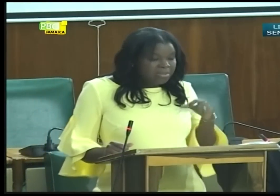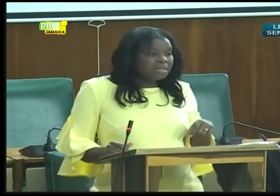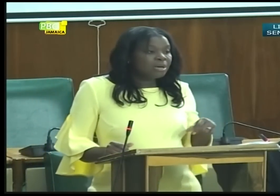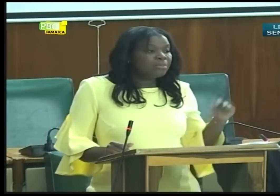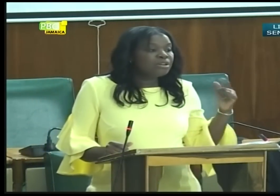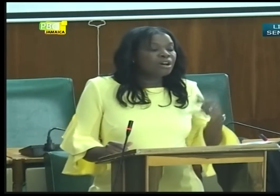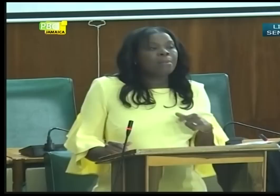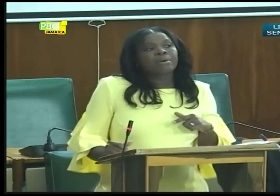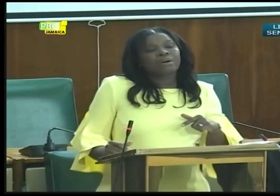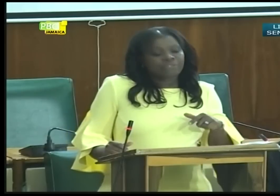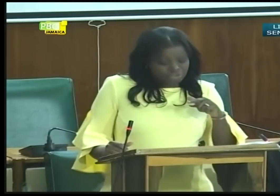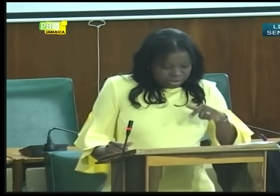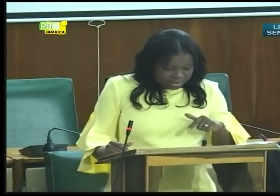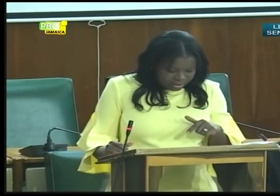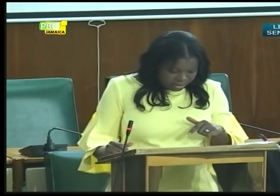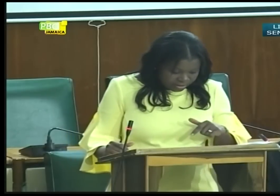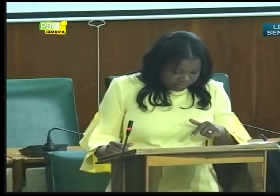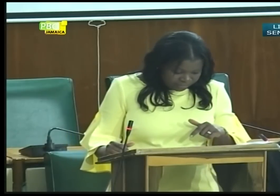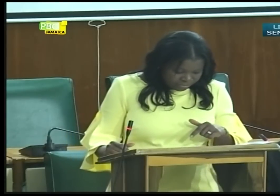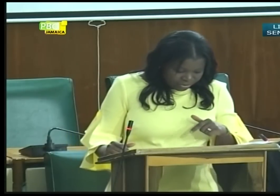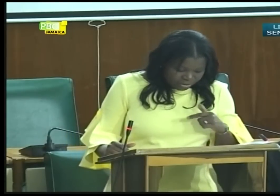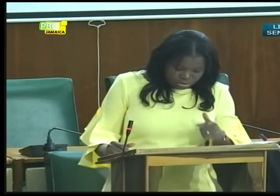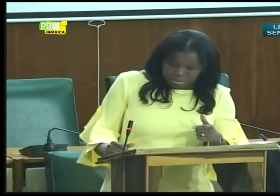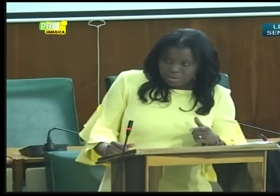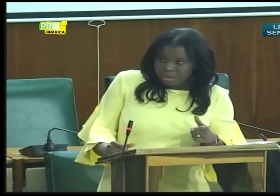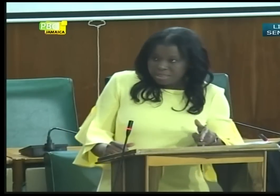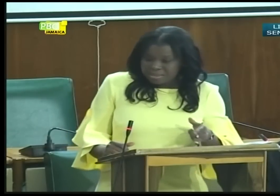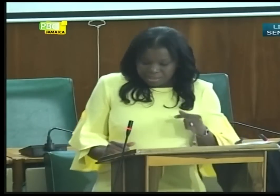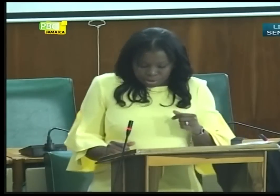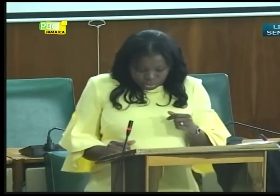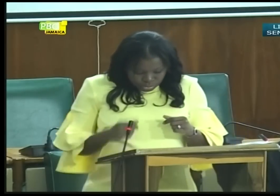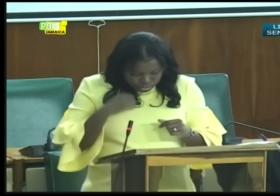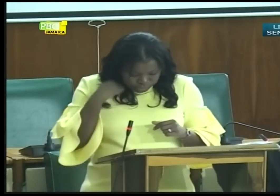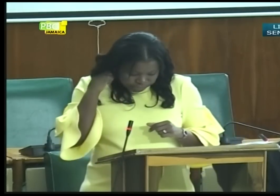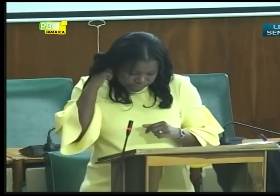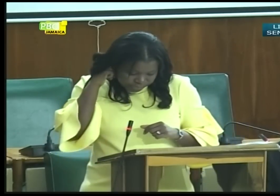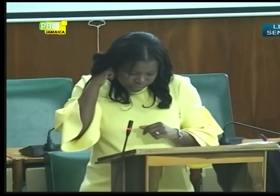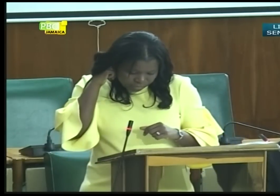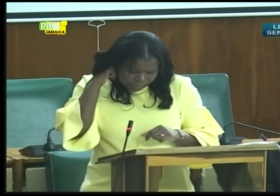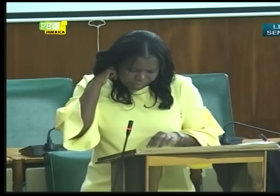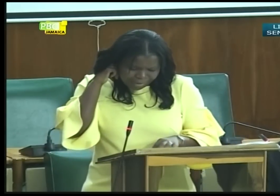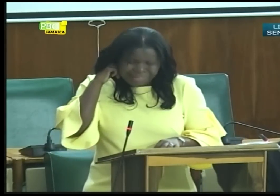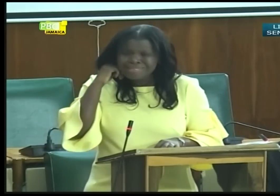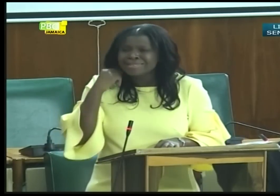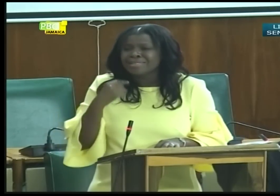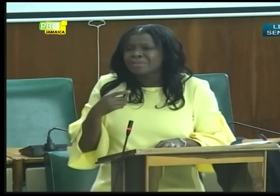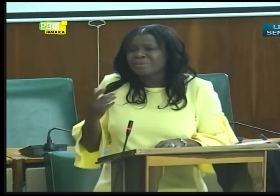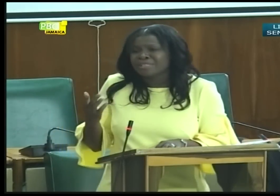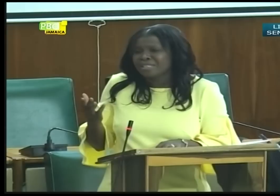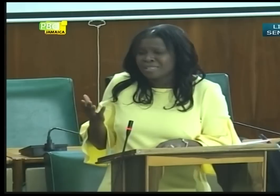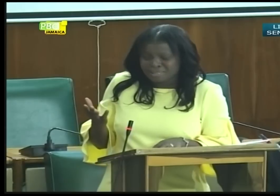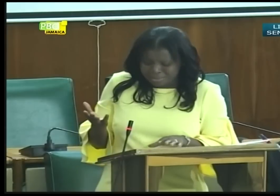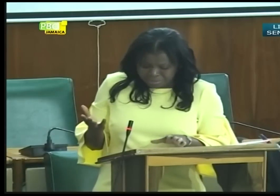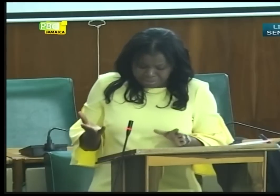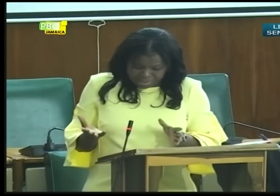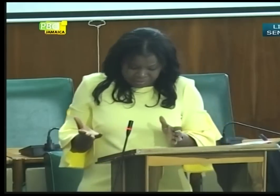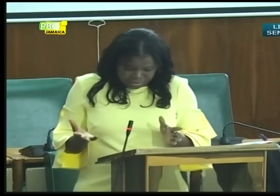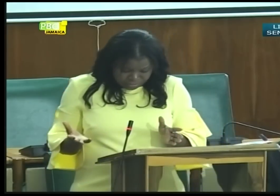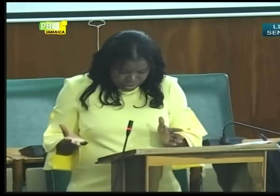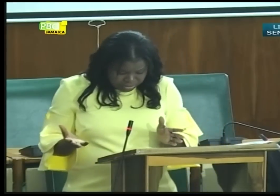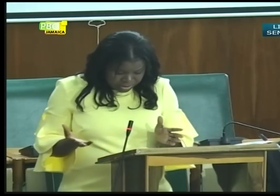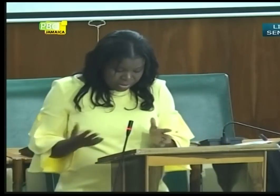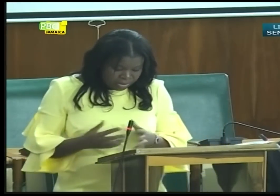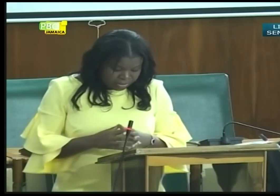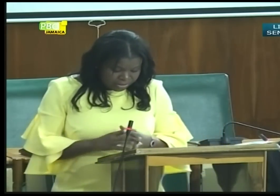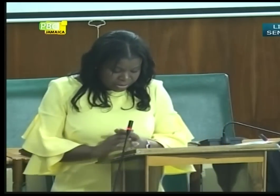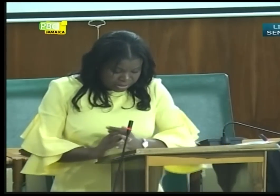the minimum number of trustees should be not less than 2. And this is another provision that clearly we may have taken